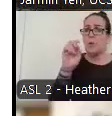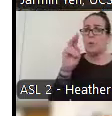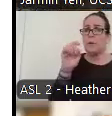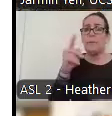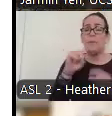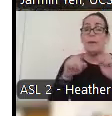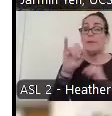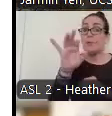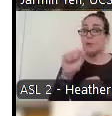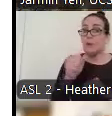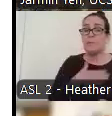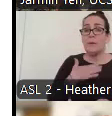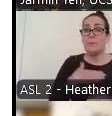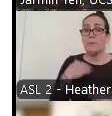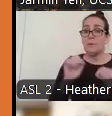would be great.